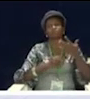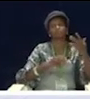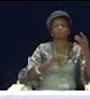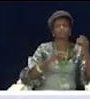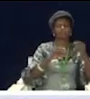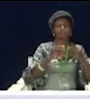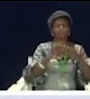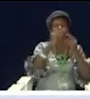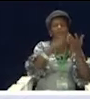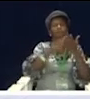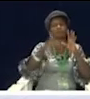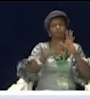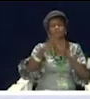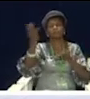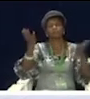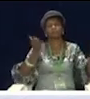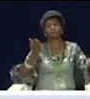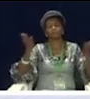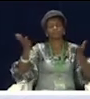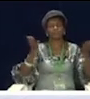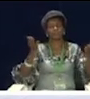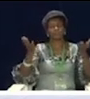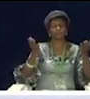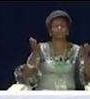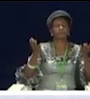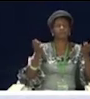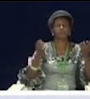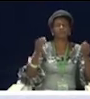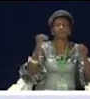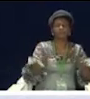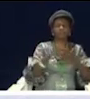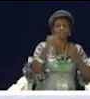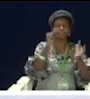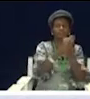special Holy Ghost service. In August,